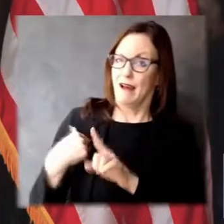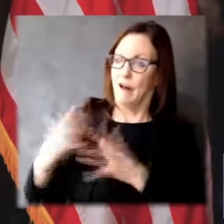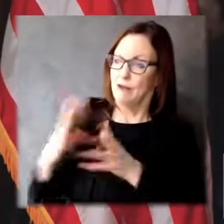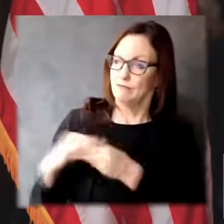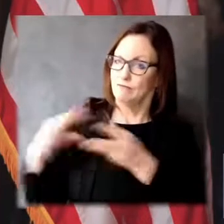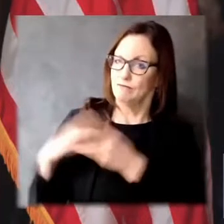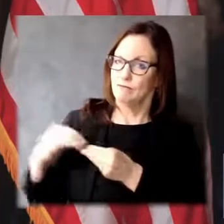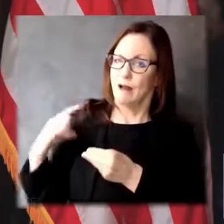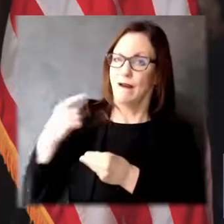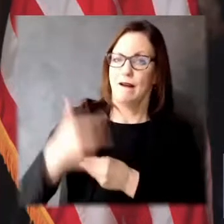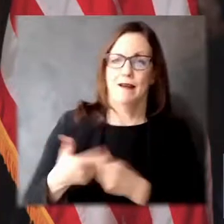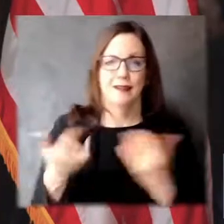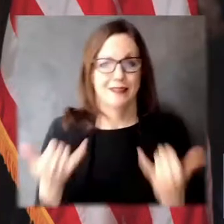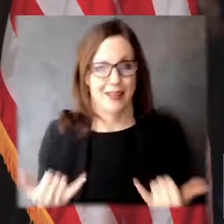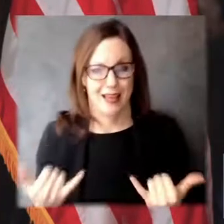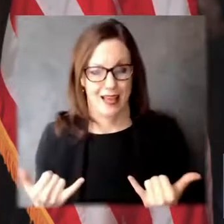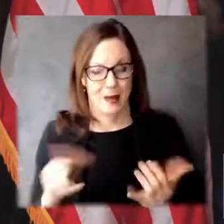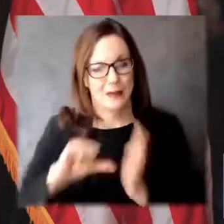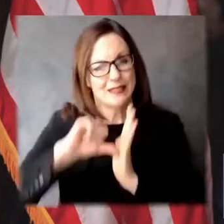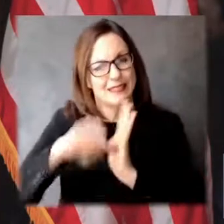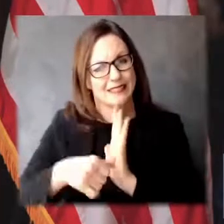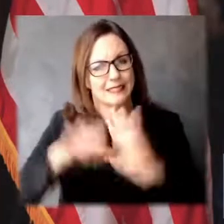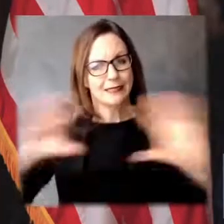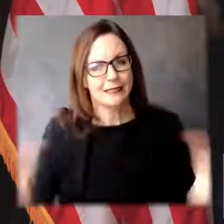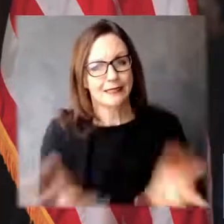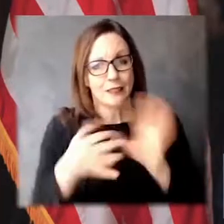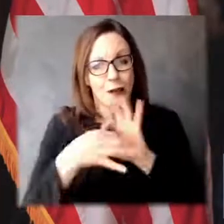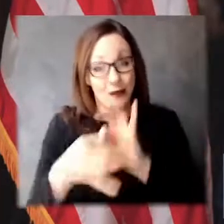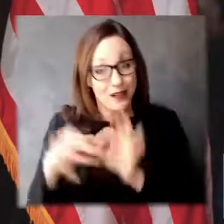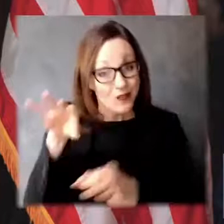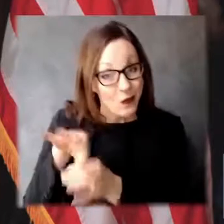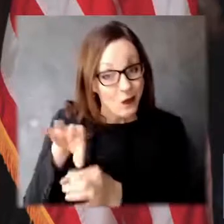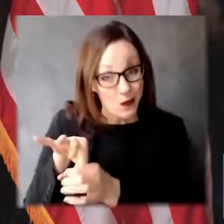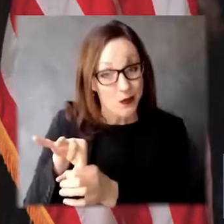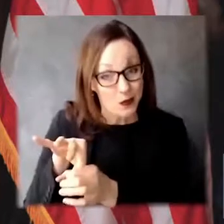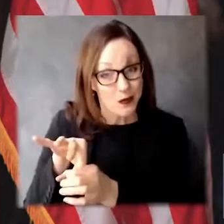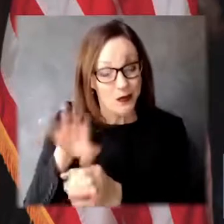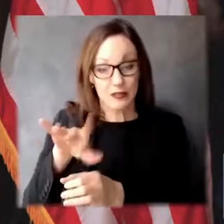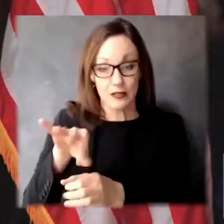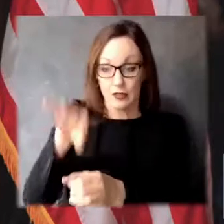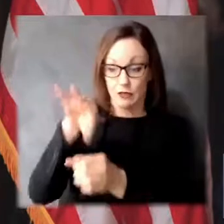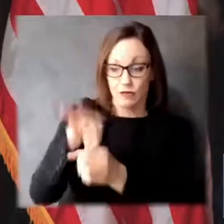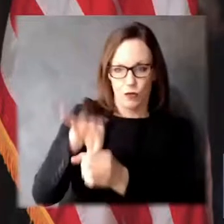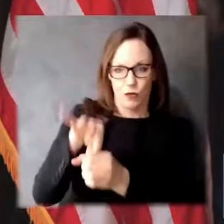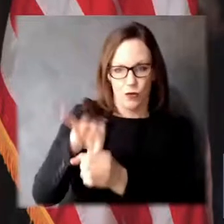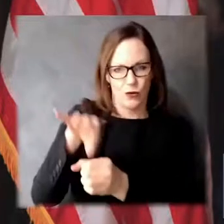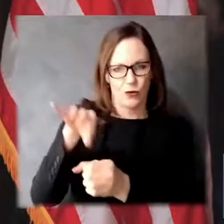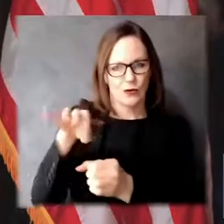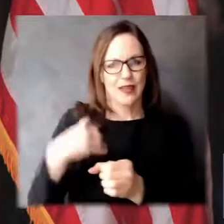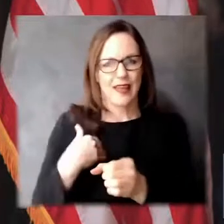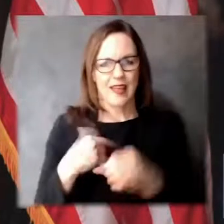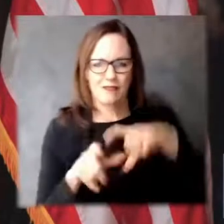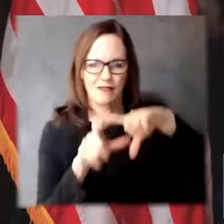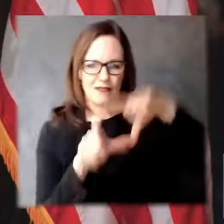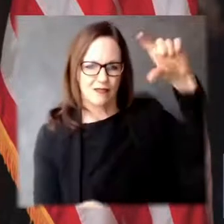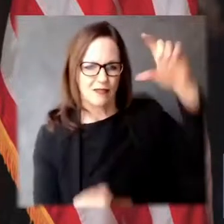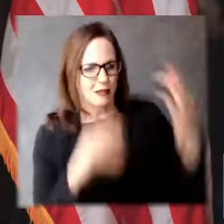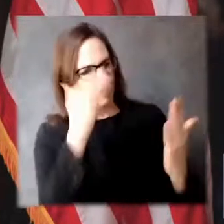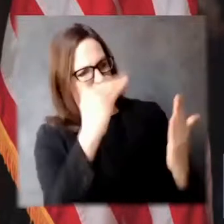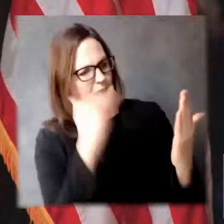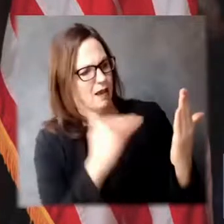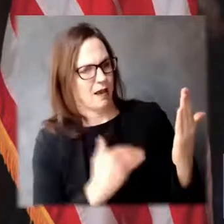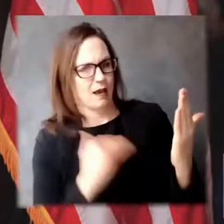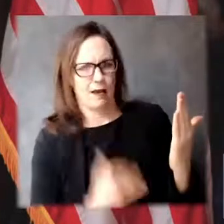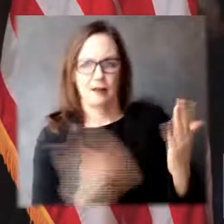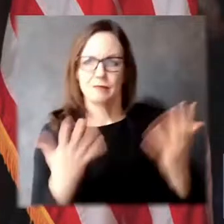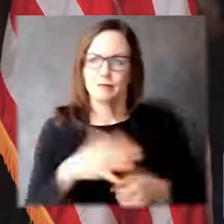spring primary across our state. And there are a lot of important things on the ballot, from state superintendent of our schools, local